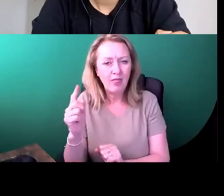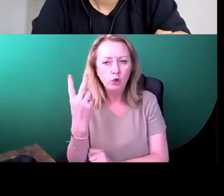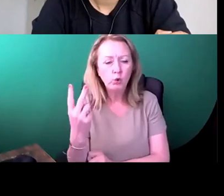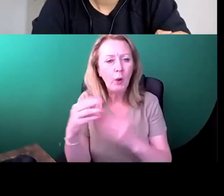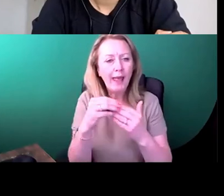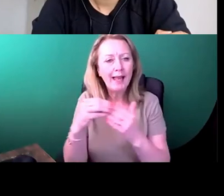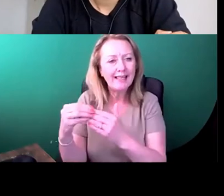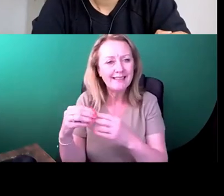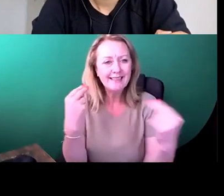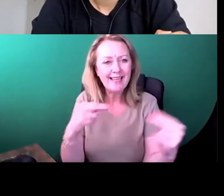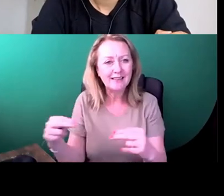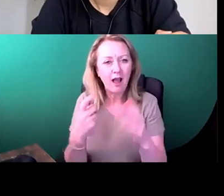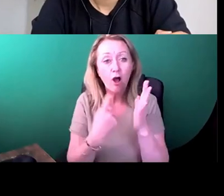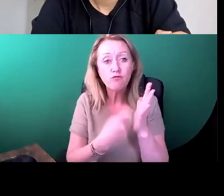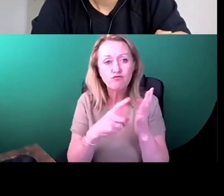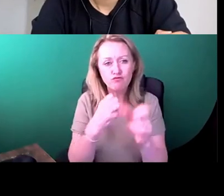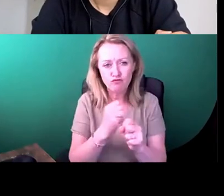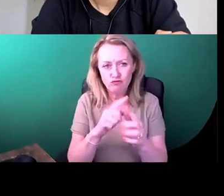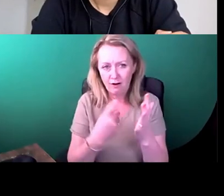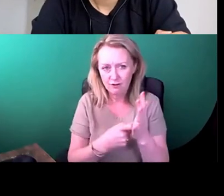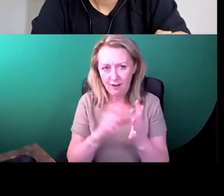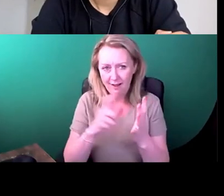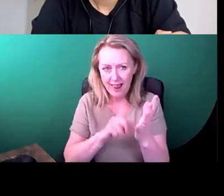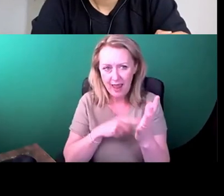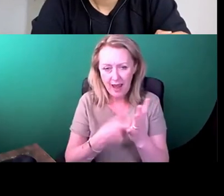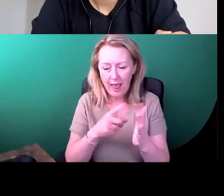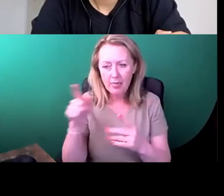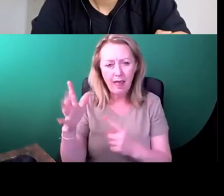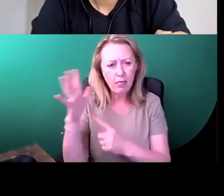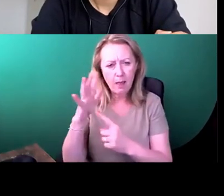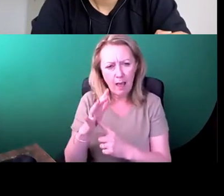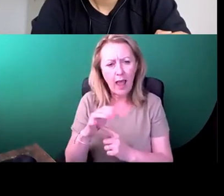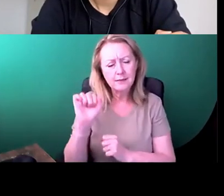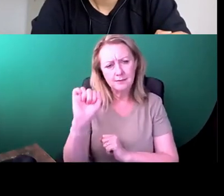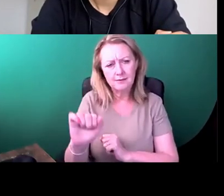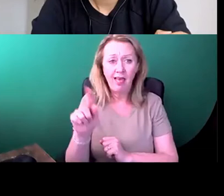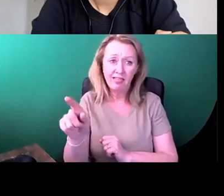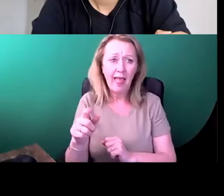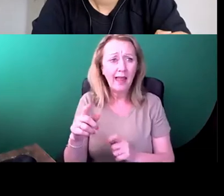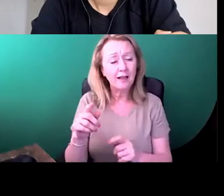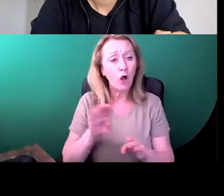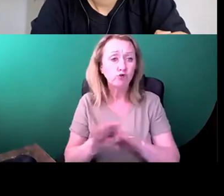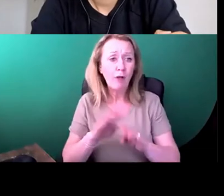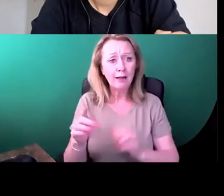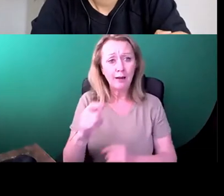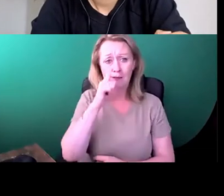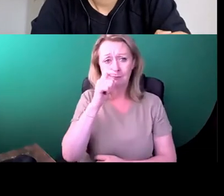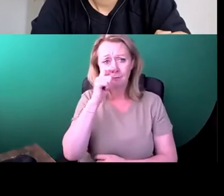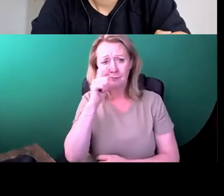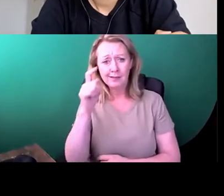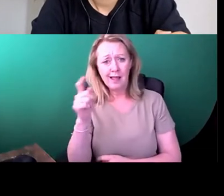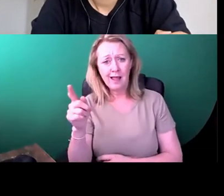and Claire. They were our main dancers. They trained at Laban and Rambert, and aren't they